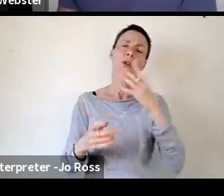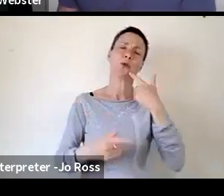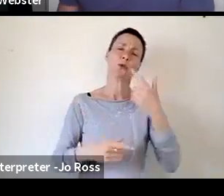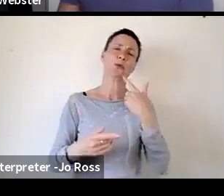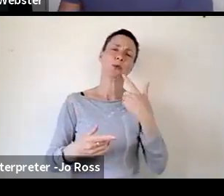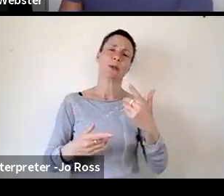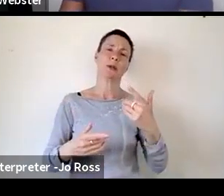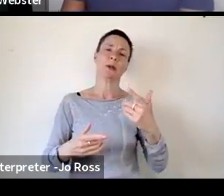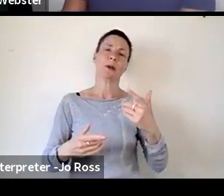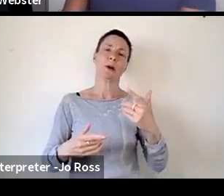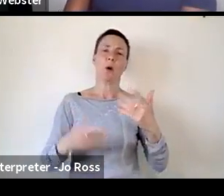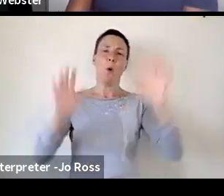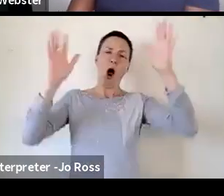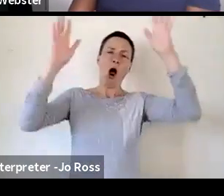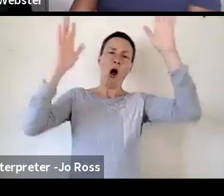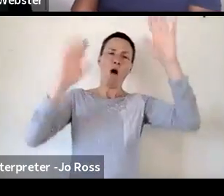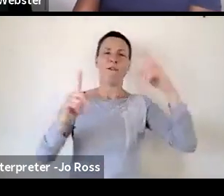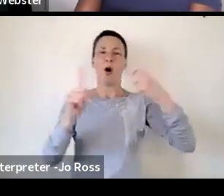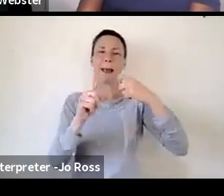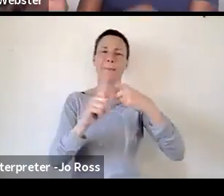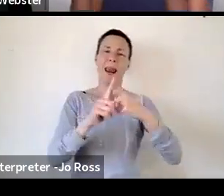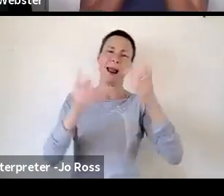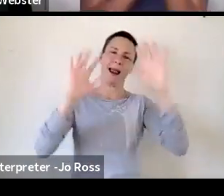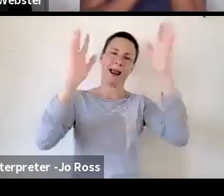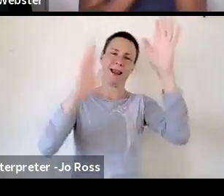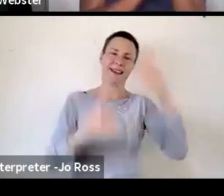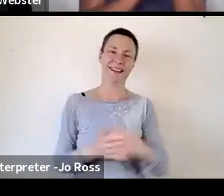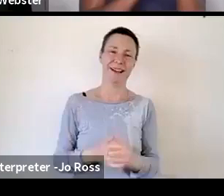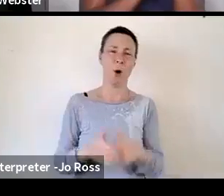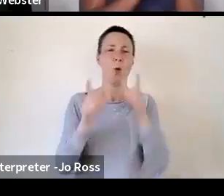leery, just go like woo, woo, woo.